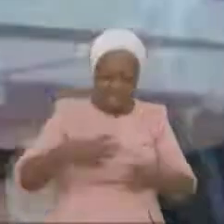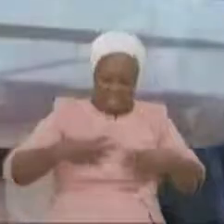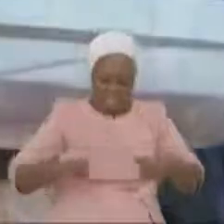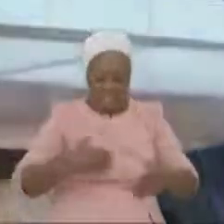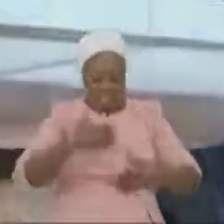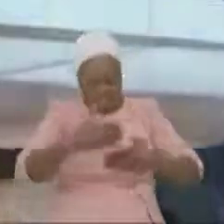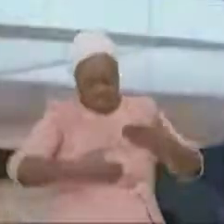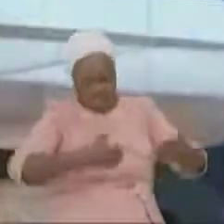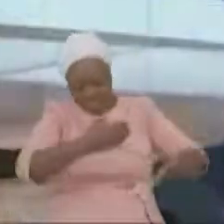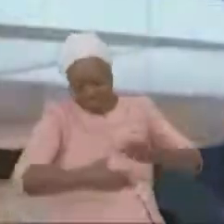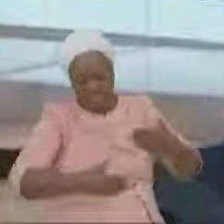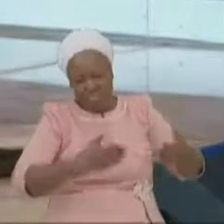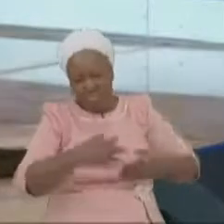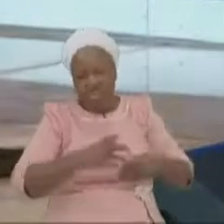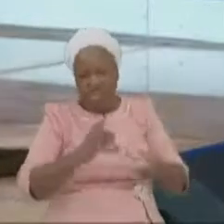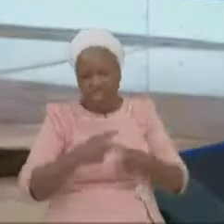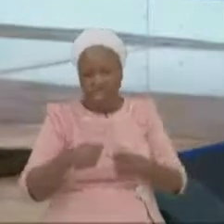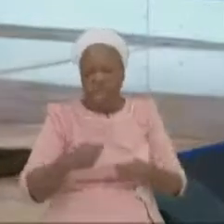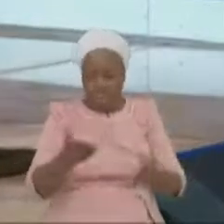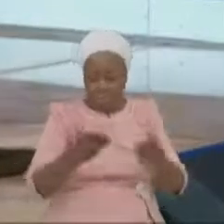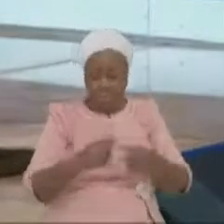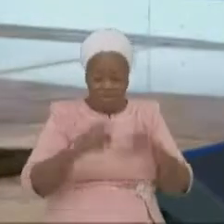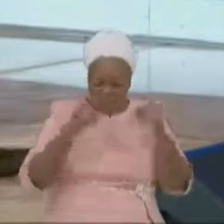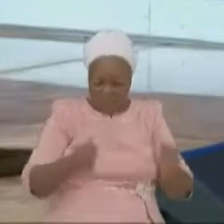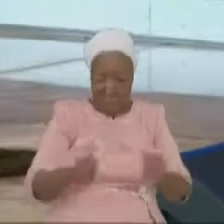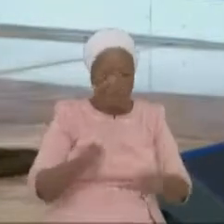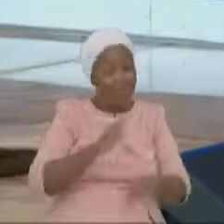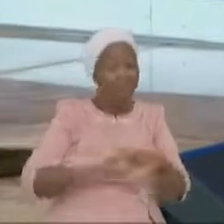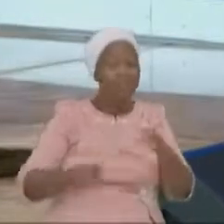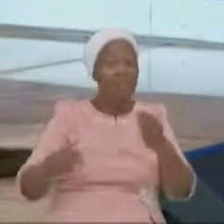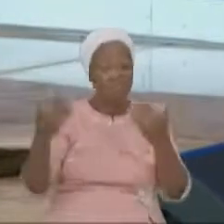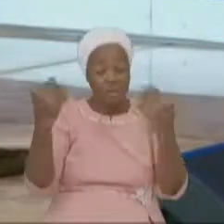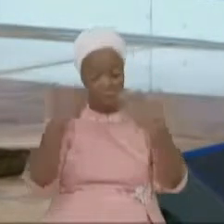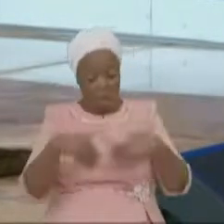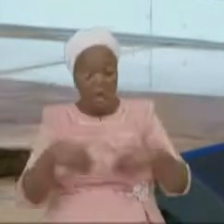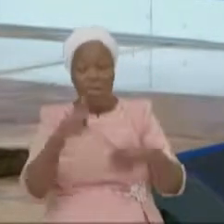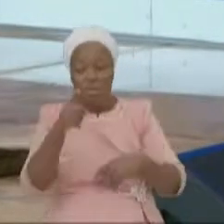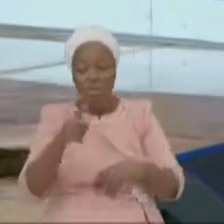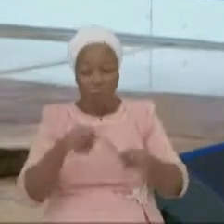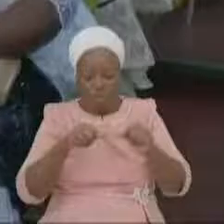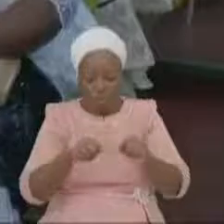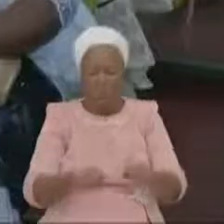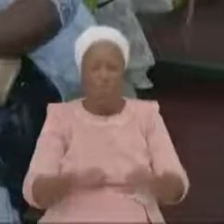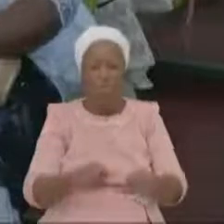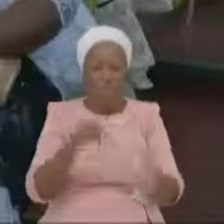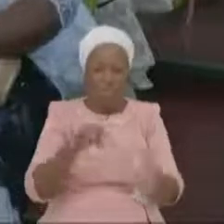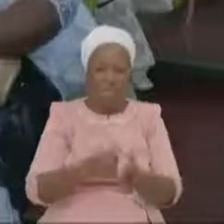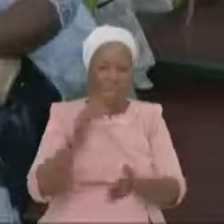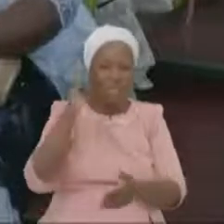You want instantaneous, don't worry, go on, it will happen.